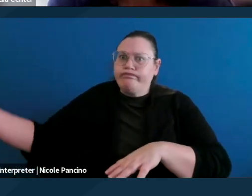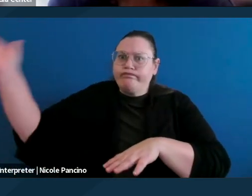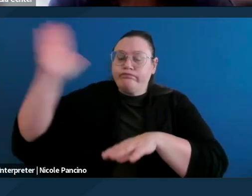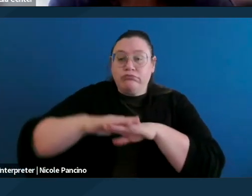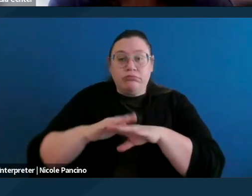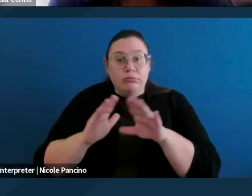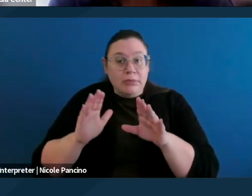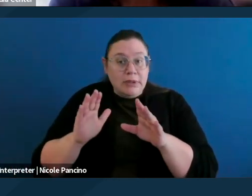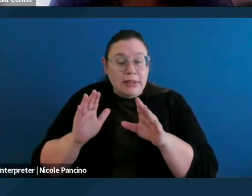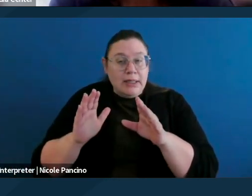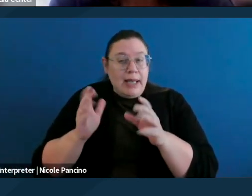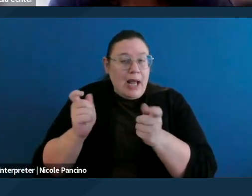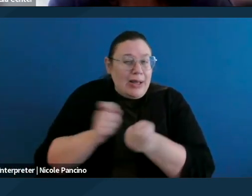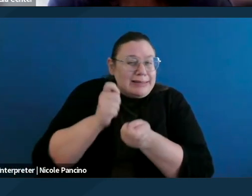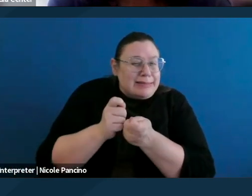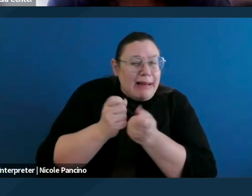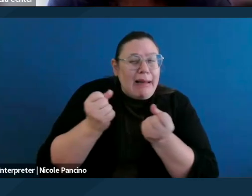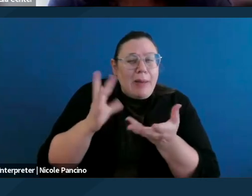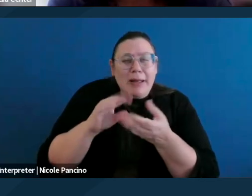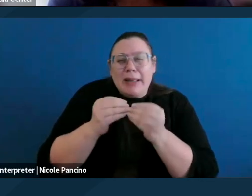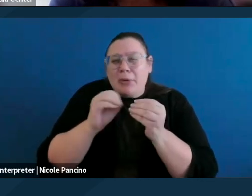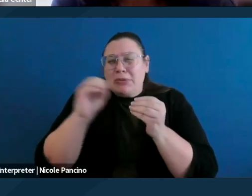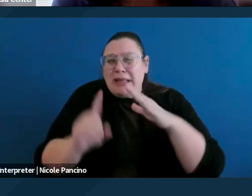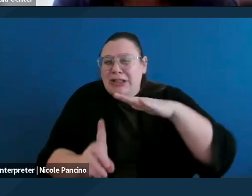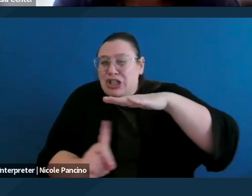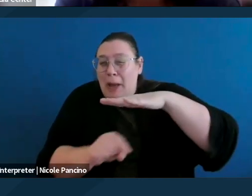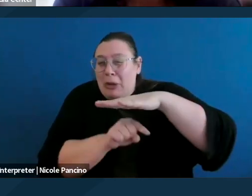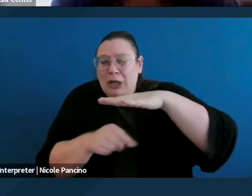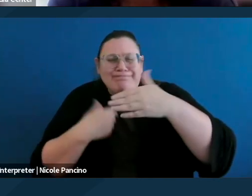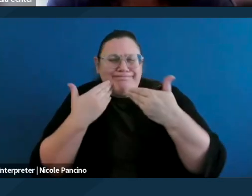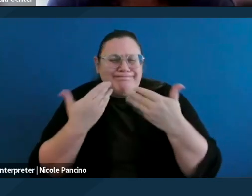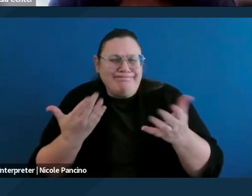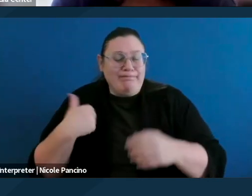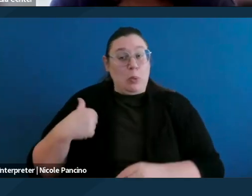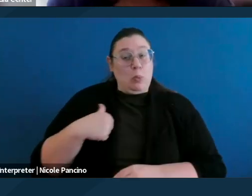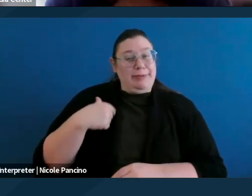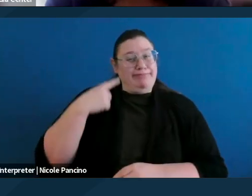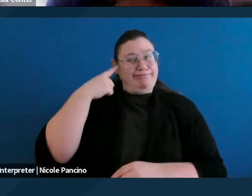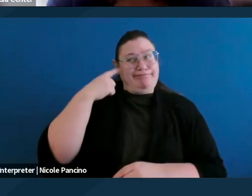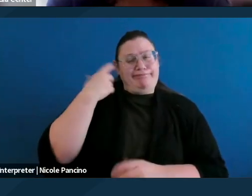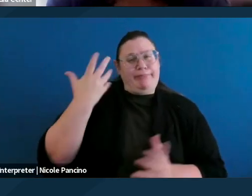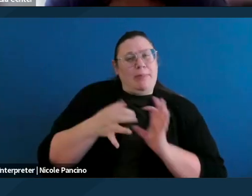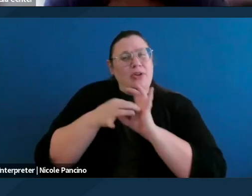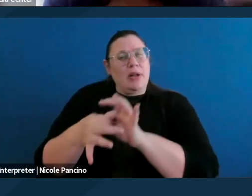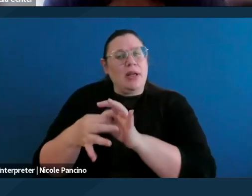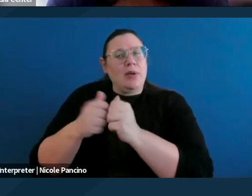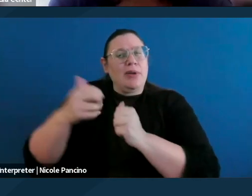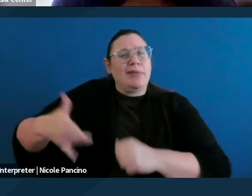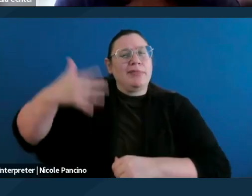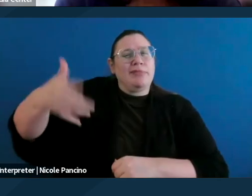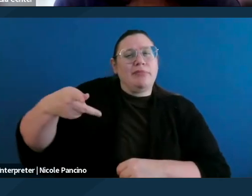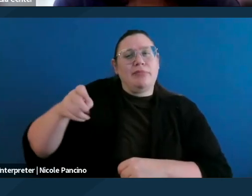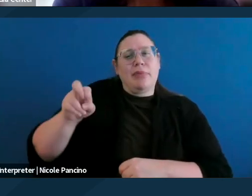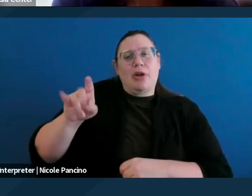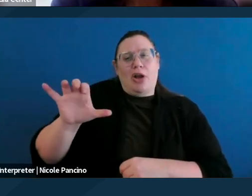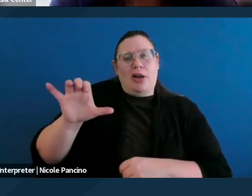the denominator for these numbers, but we believe that it's probably related to those periodic compliance